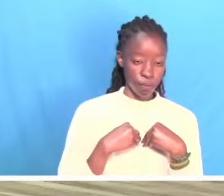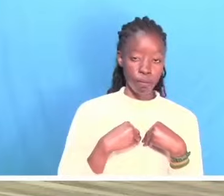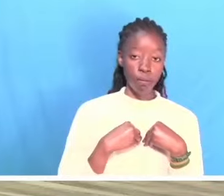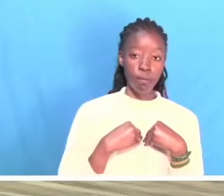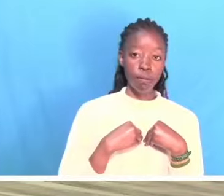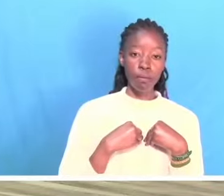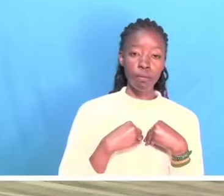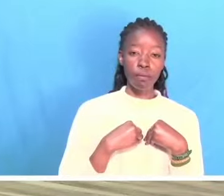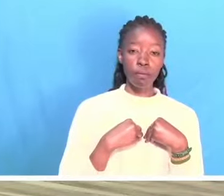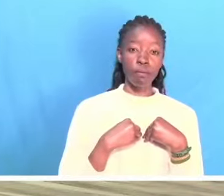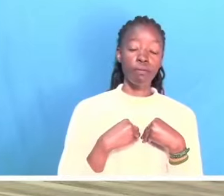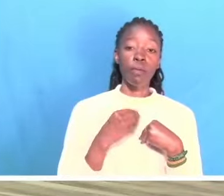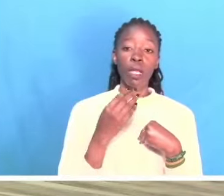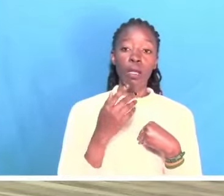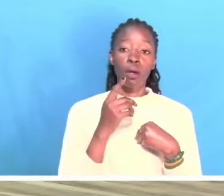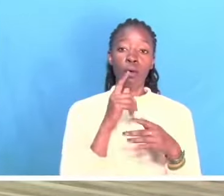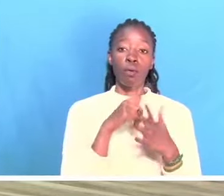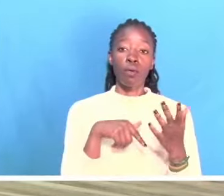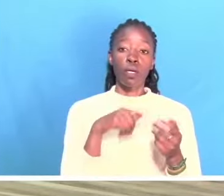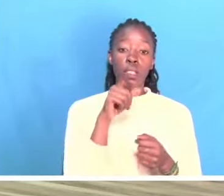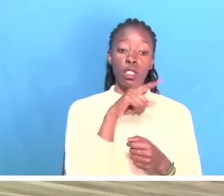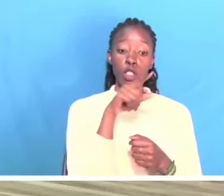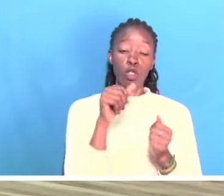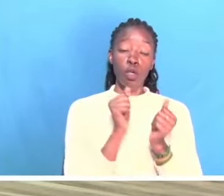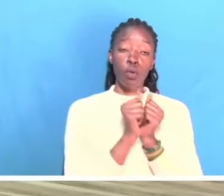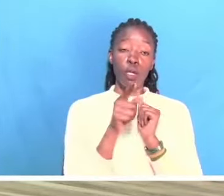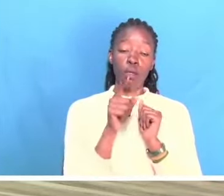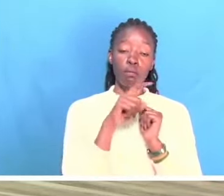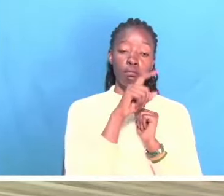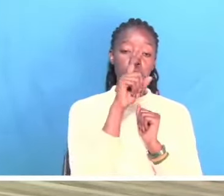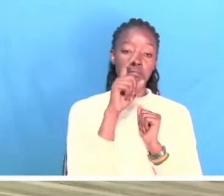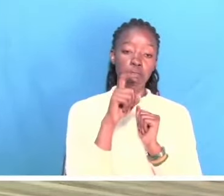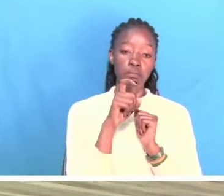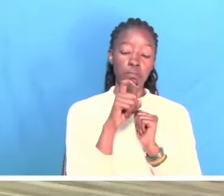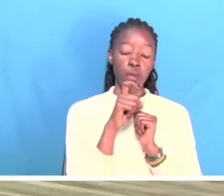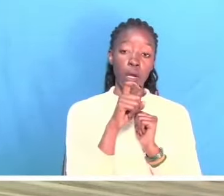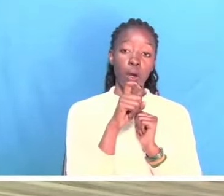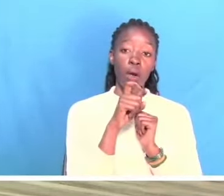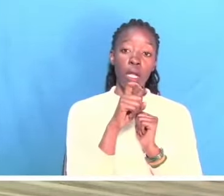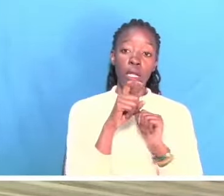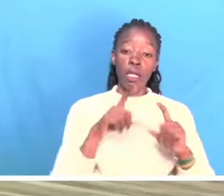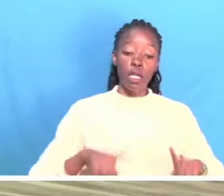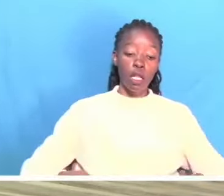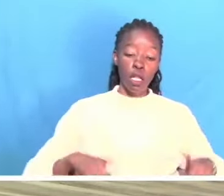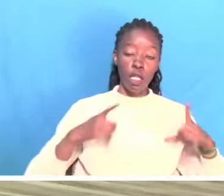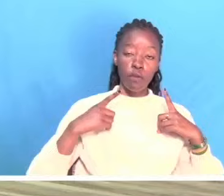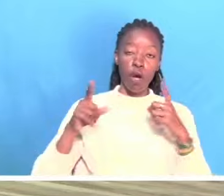What is wrong with you? That's what Paul is asking this guy. Why can't you live according to your calling?